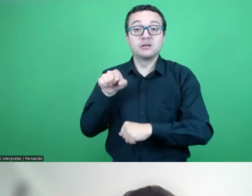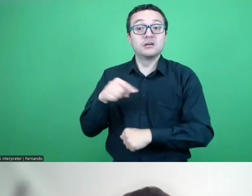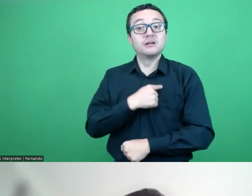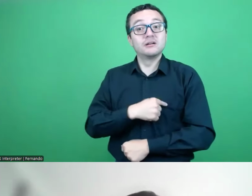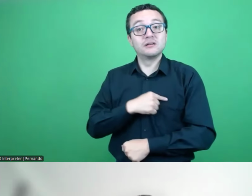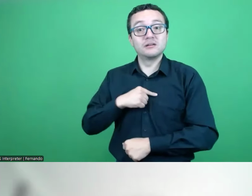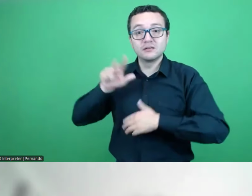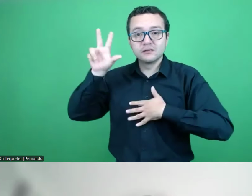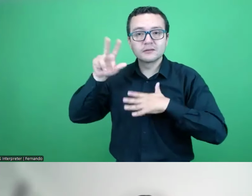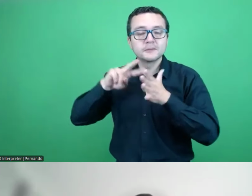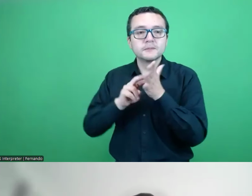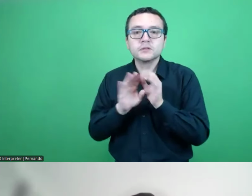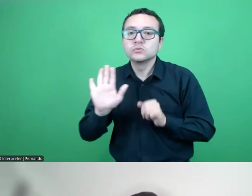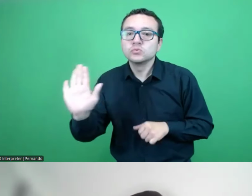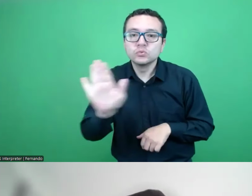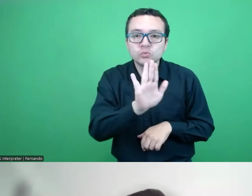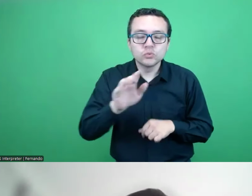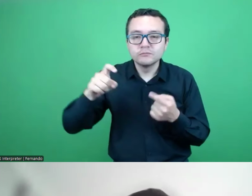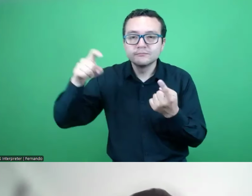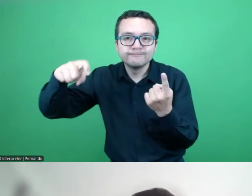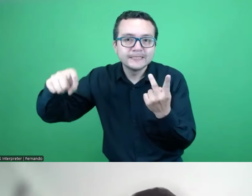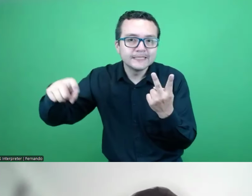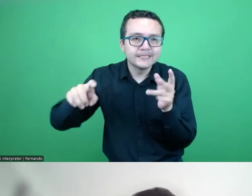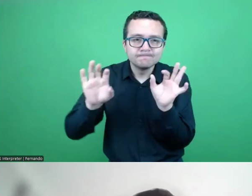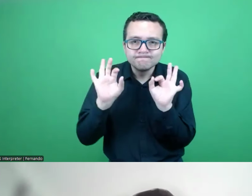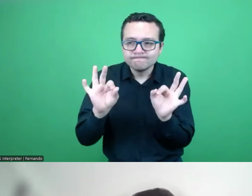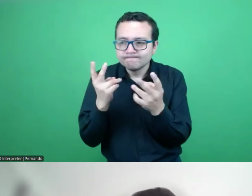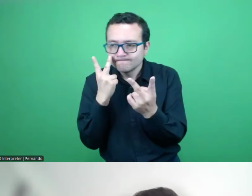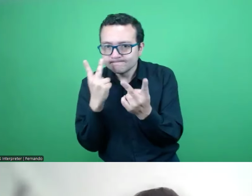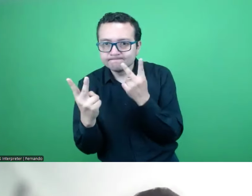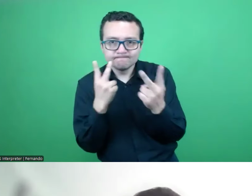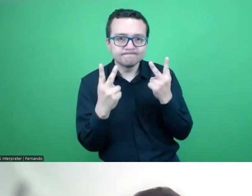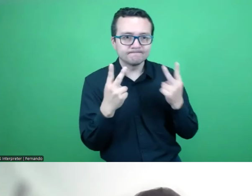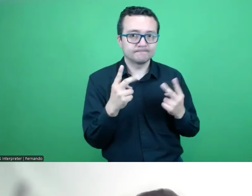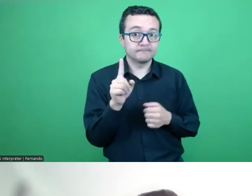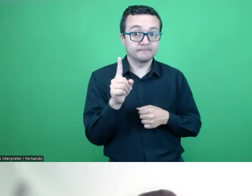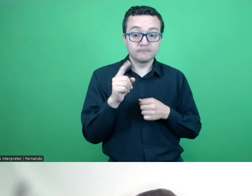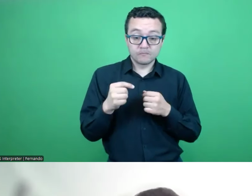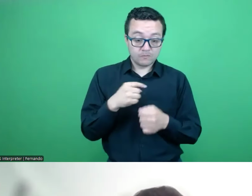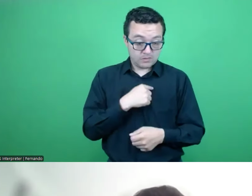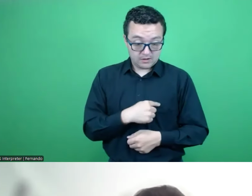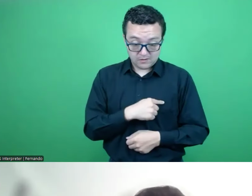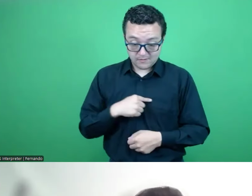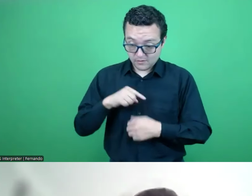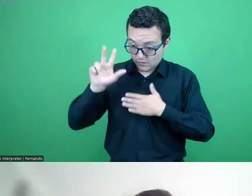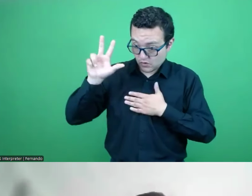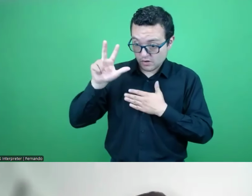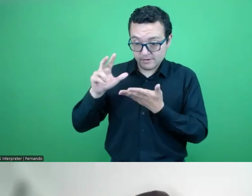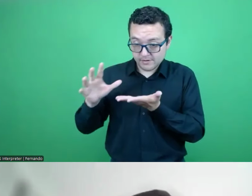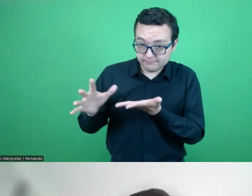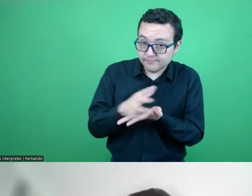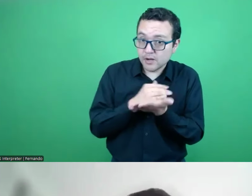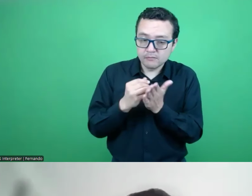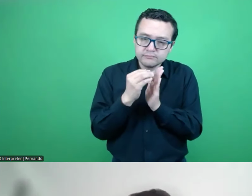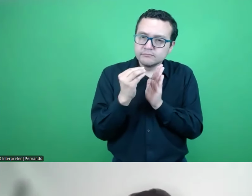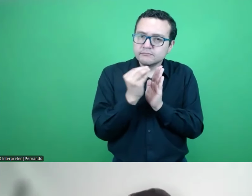taken. To mobilize for commitments, of course, we have been working as co-hosts to